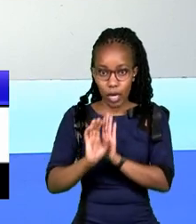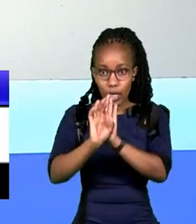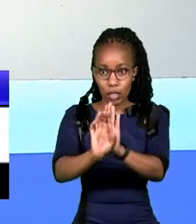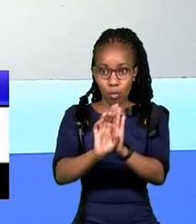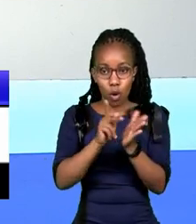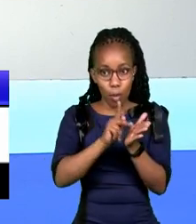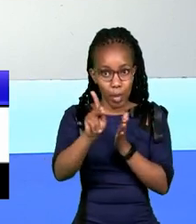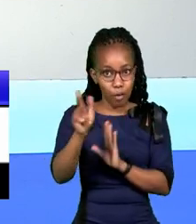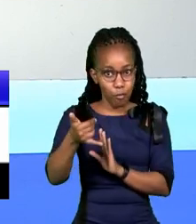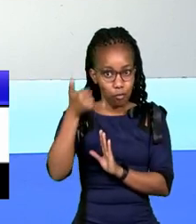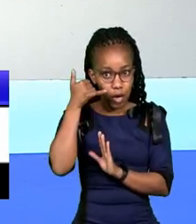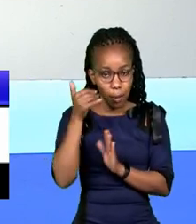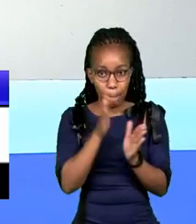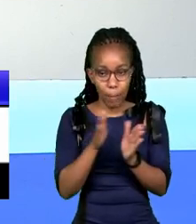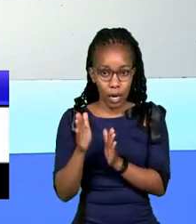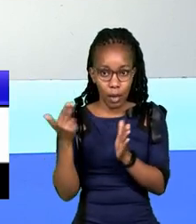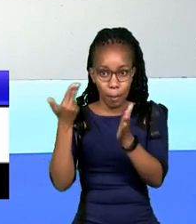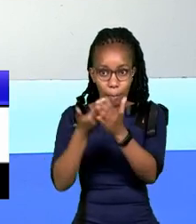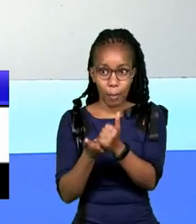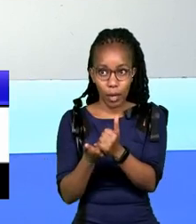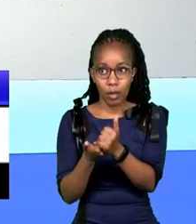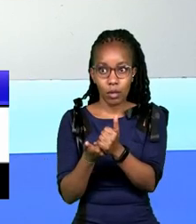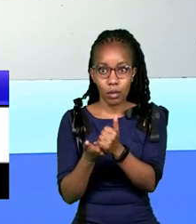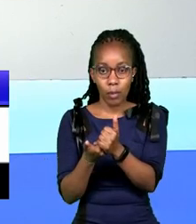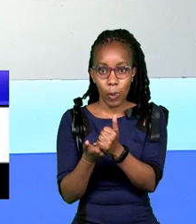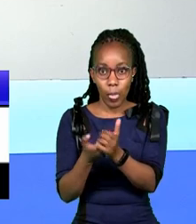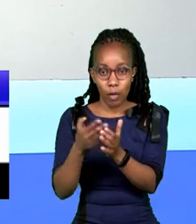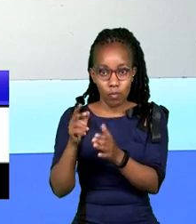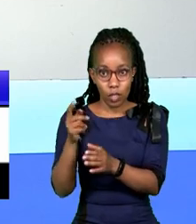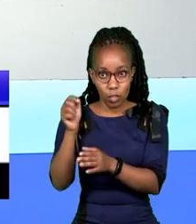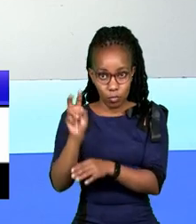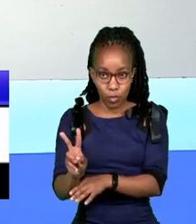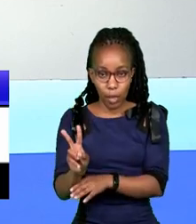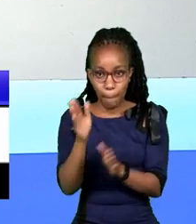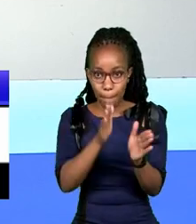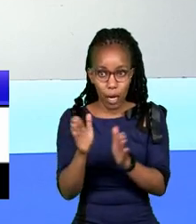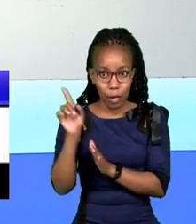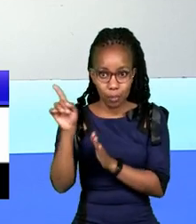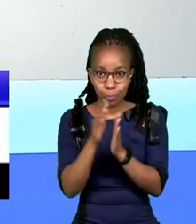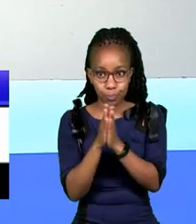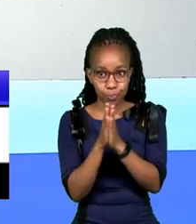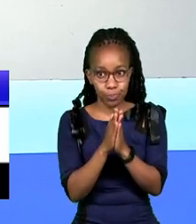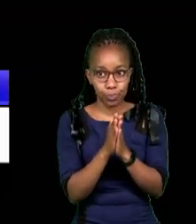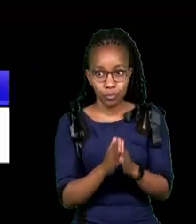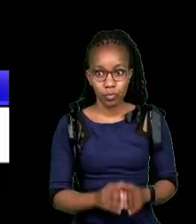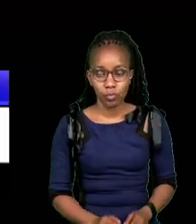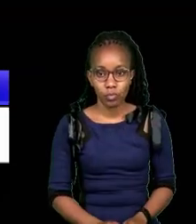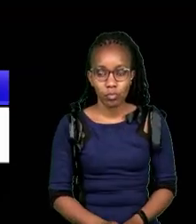paid mobile-only plan and partnerships with local telecom operators to ease payments. Apollo James with more.